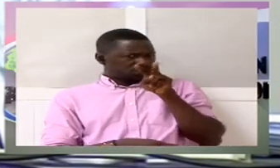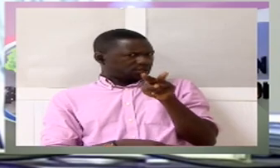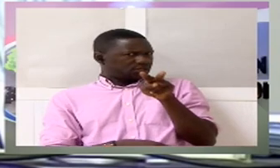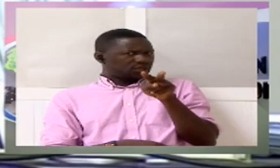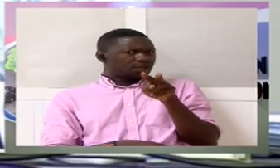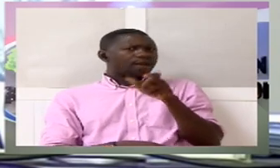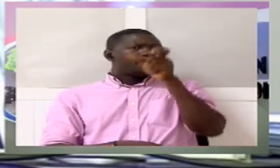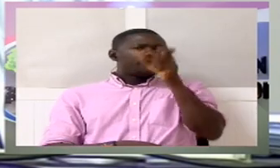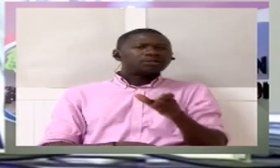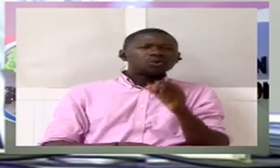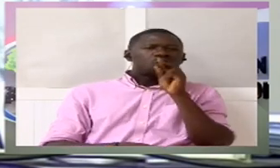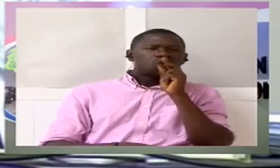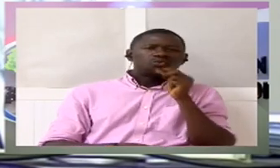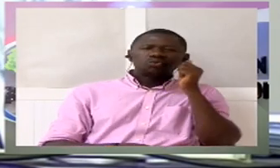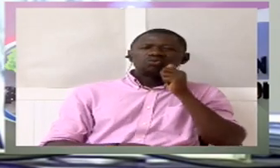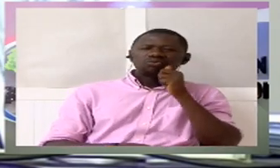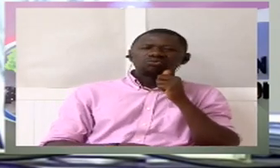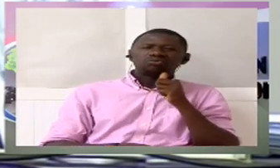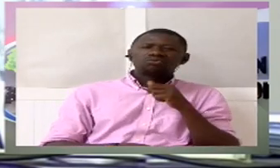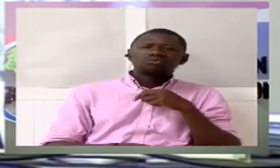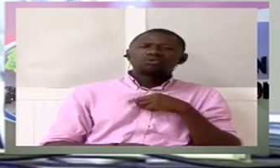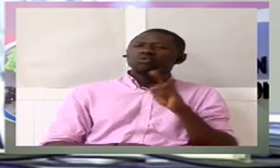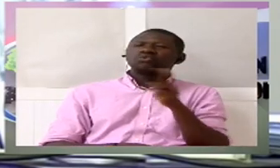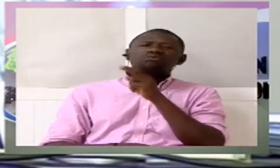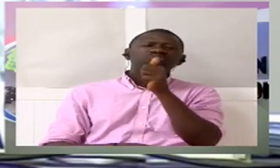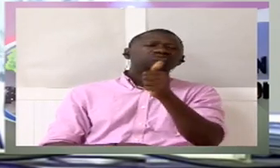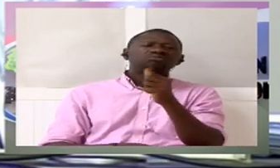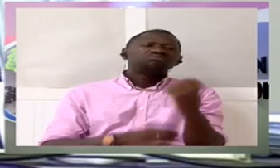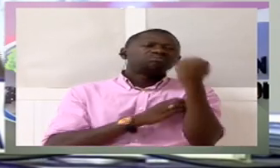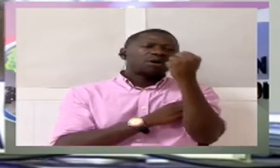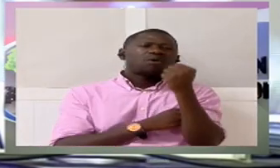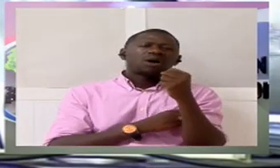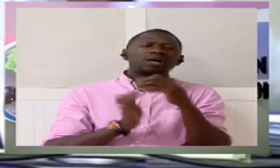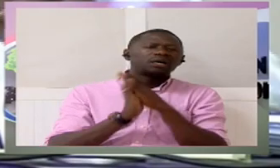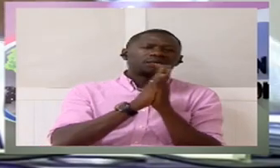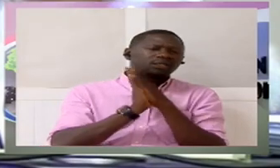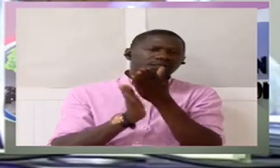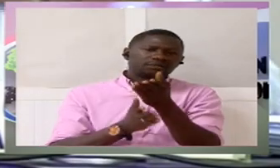who used excessive or unlawful powers on them.